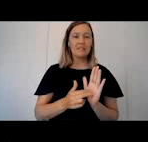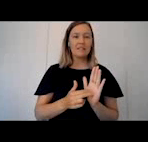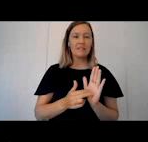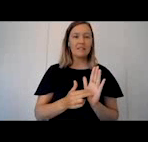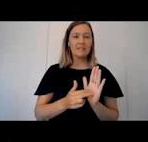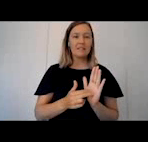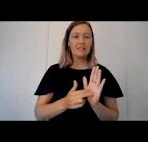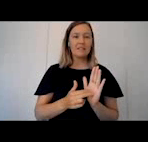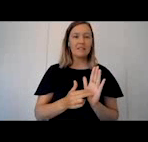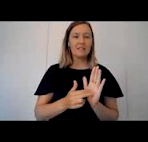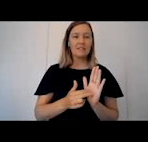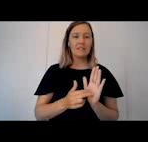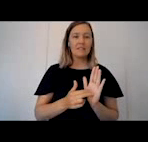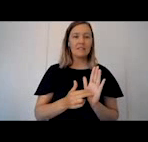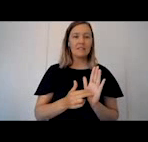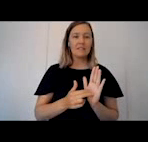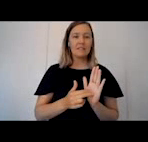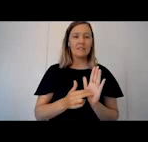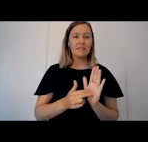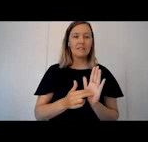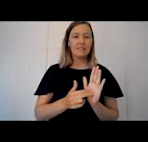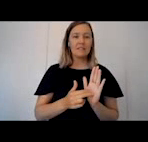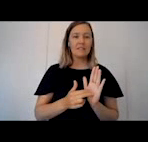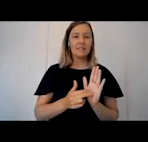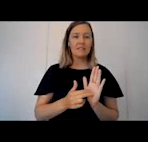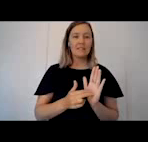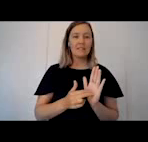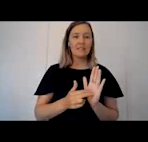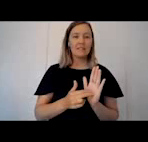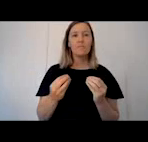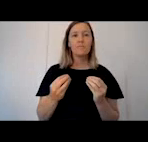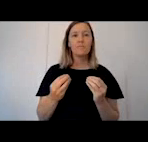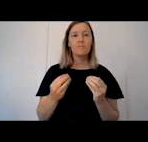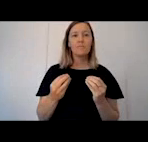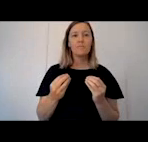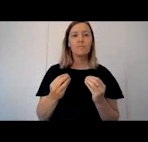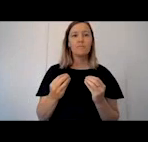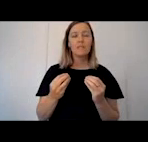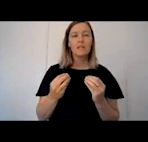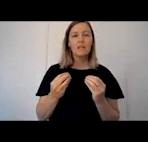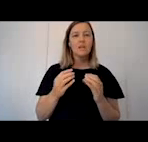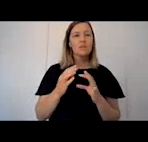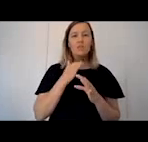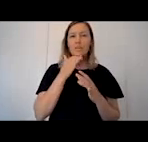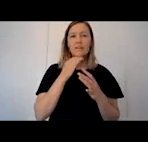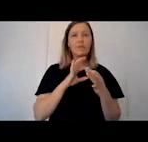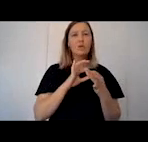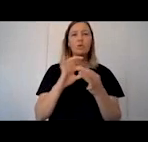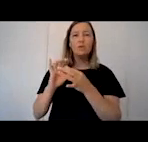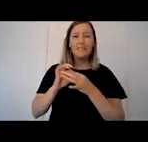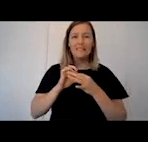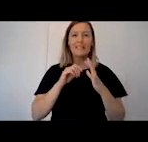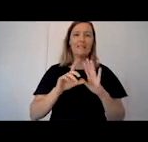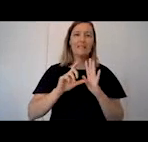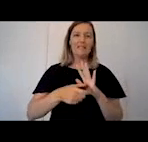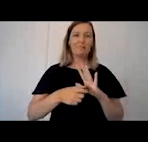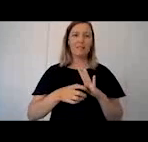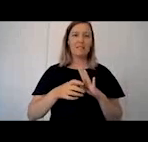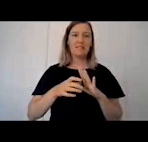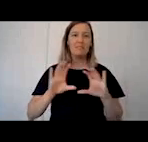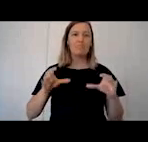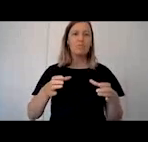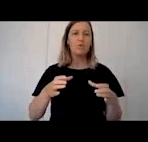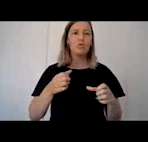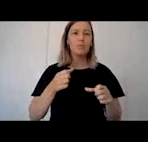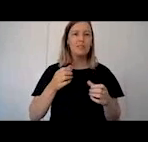and there is a lot of lack of unity within the disability movement. So the